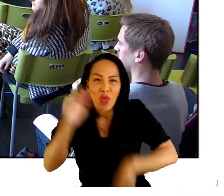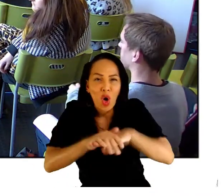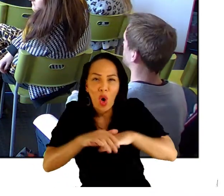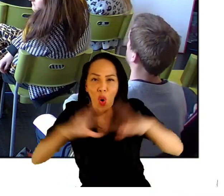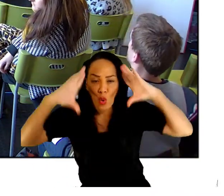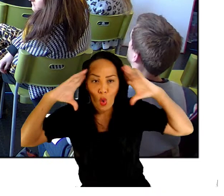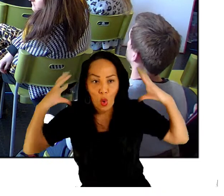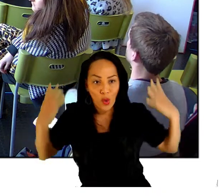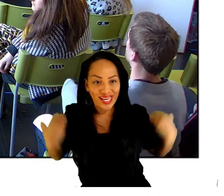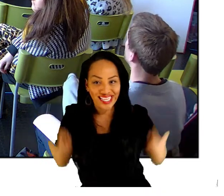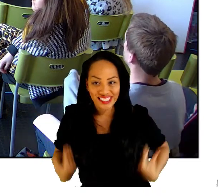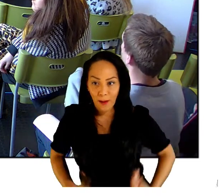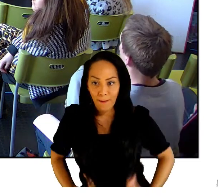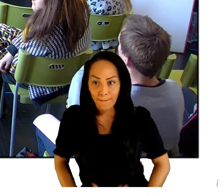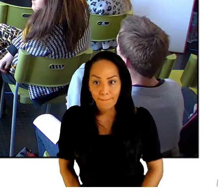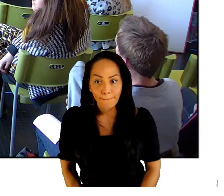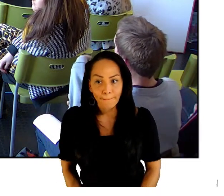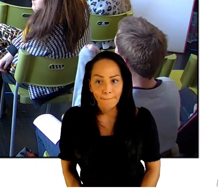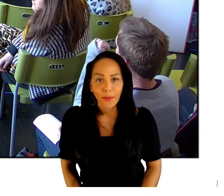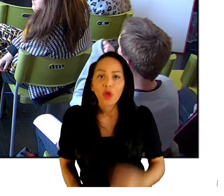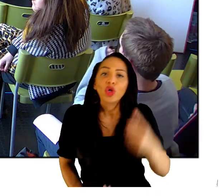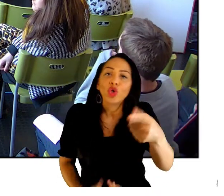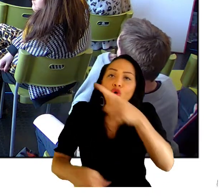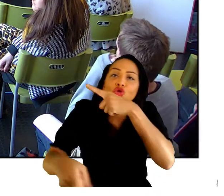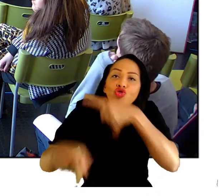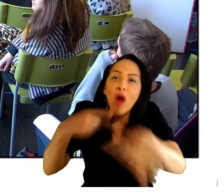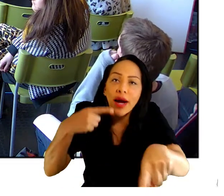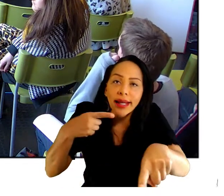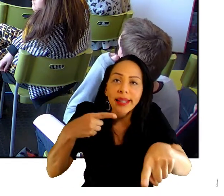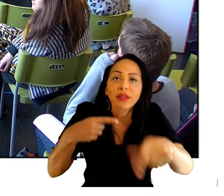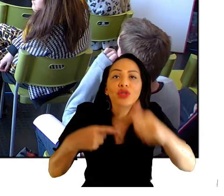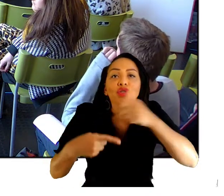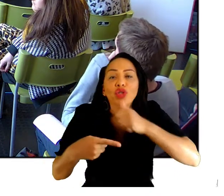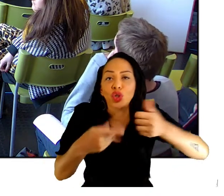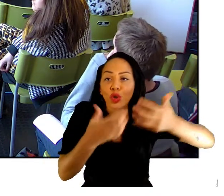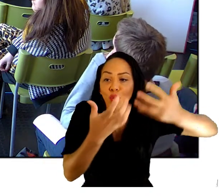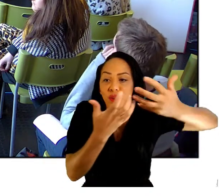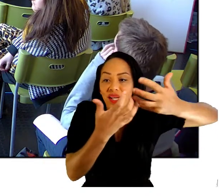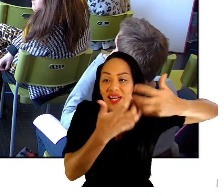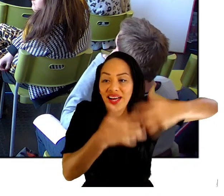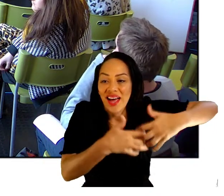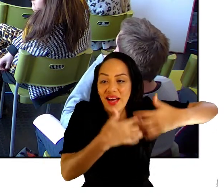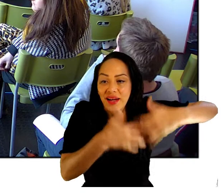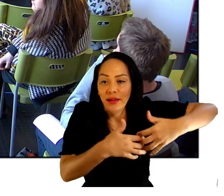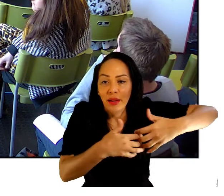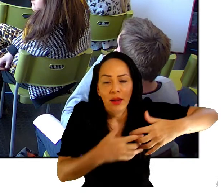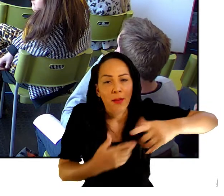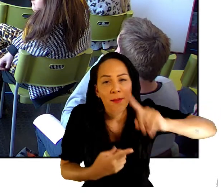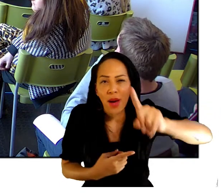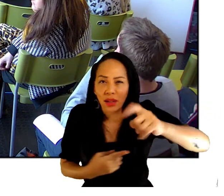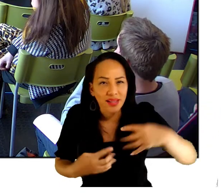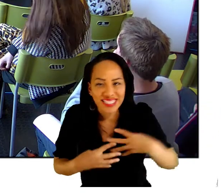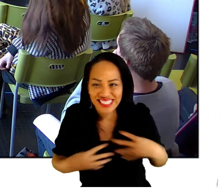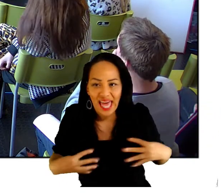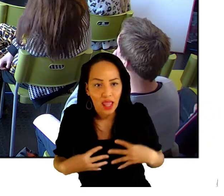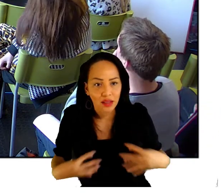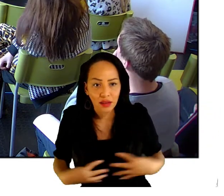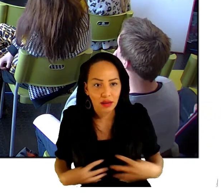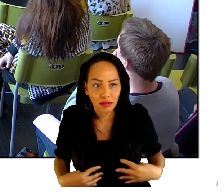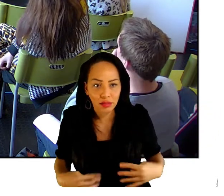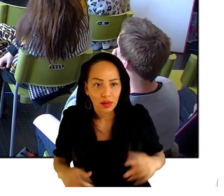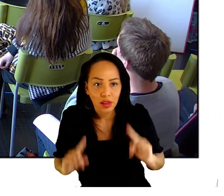And your attempts to use technology to instrument it, technology which can't even get the skeleton the right way up. Yeah. I just mean that, really. I'm